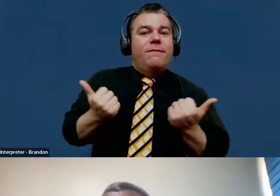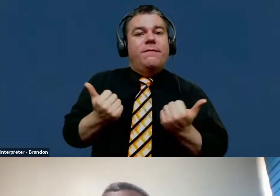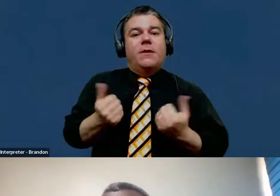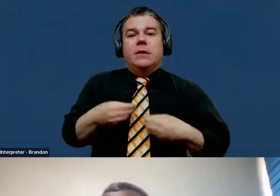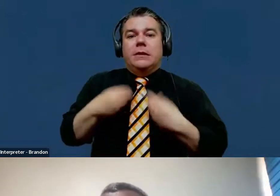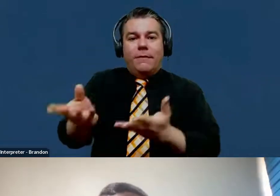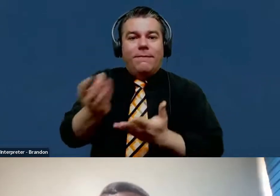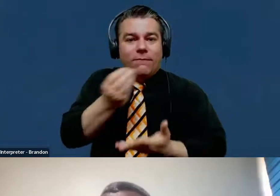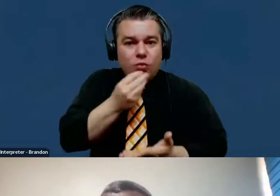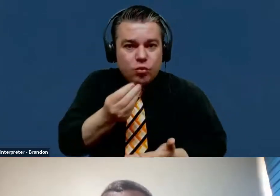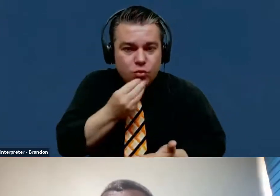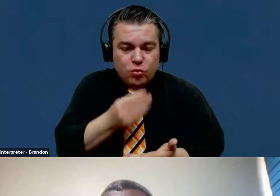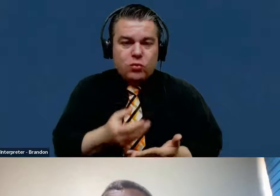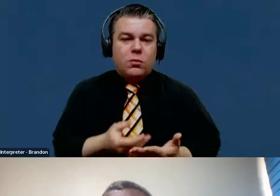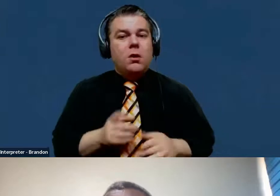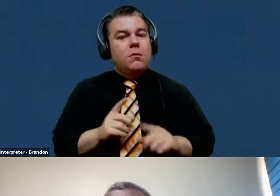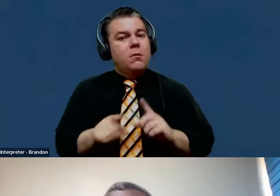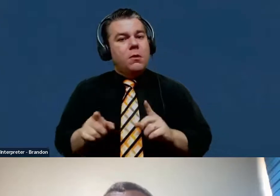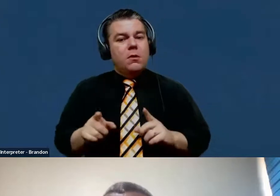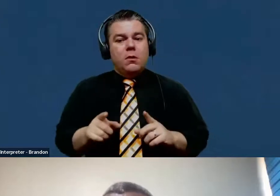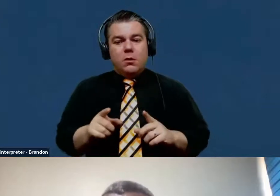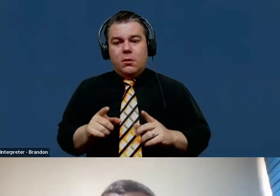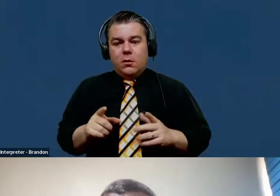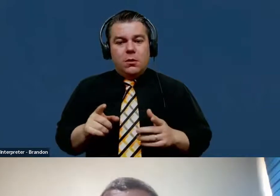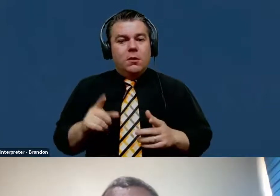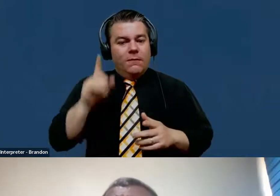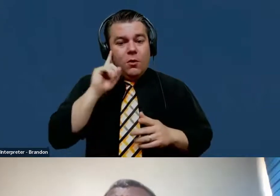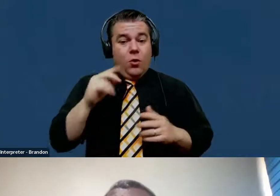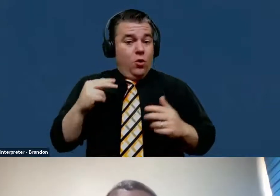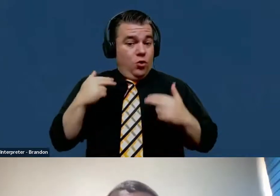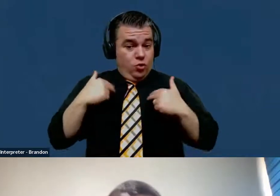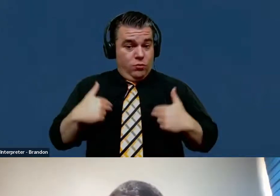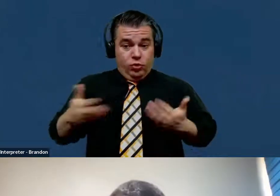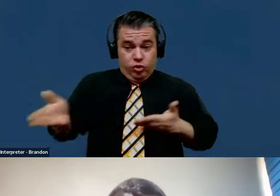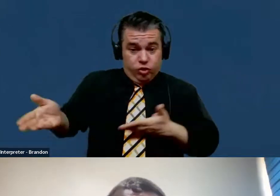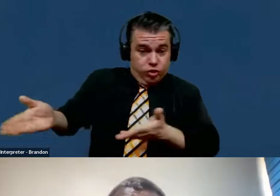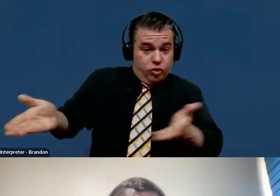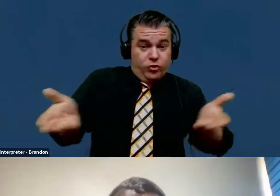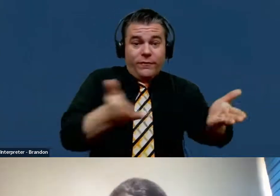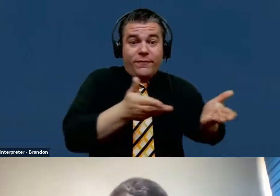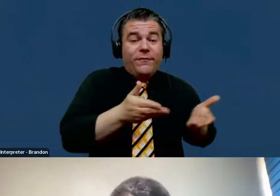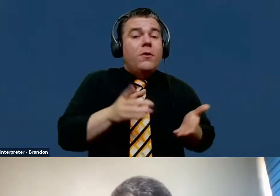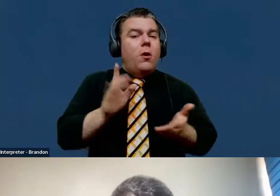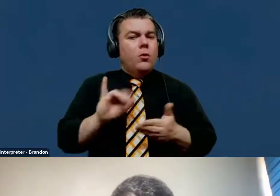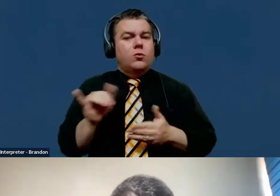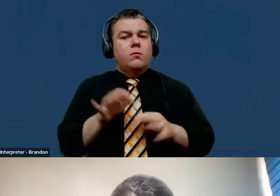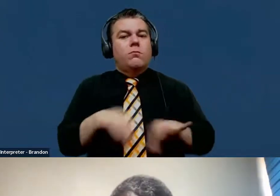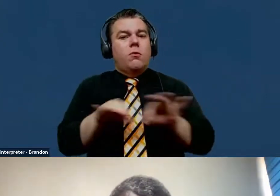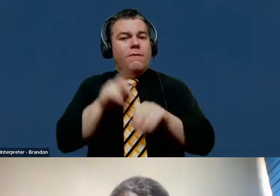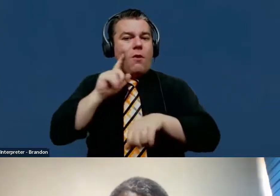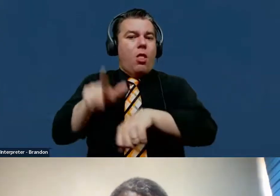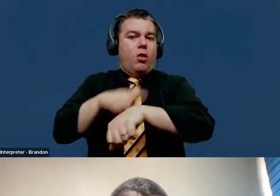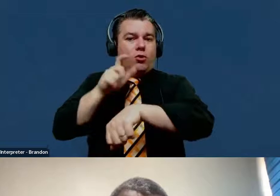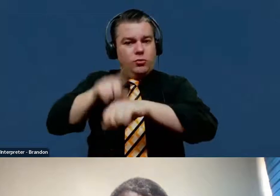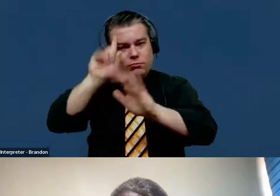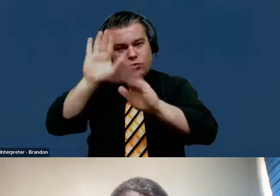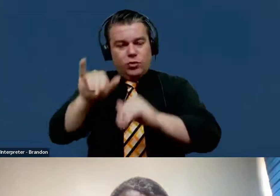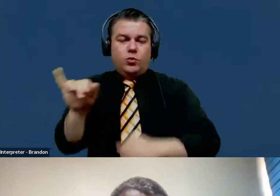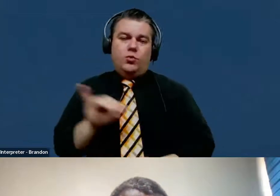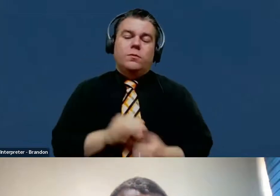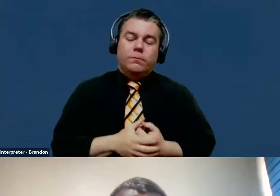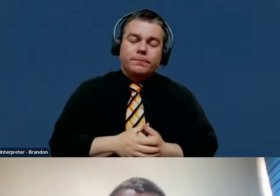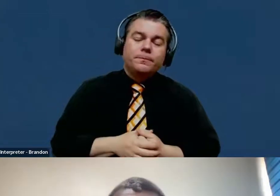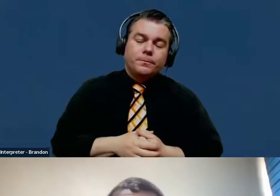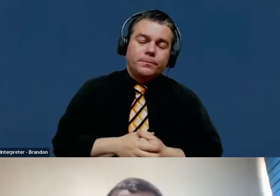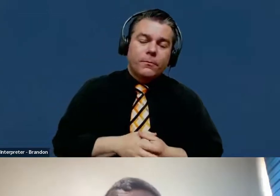terms of the humankind himself, I think it is important to also invest in long-term prediction. I will say